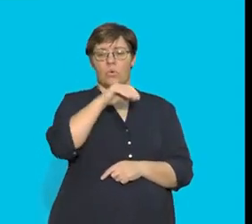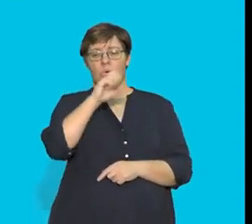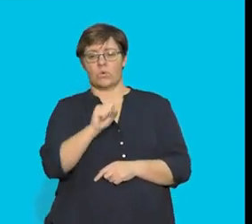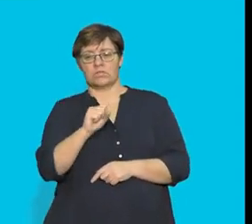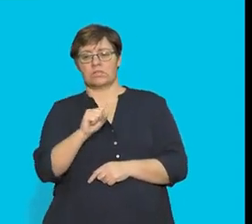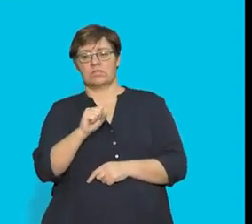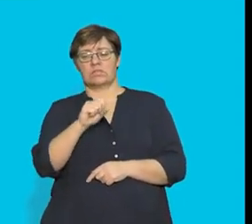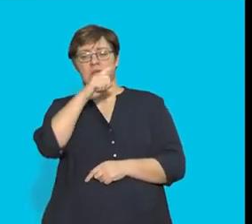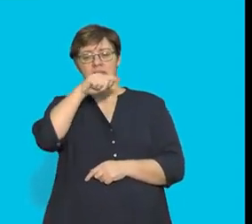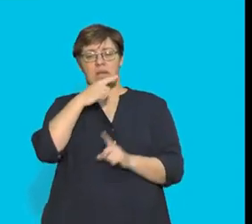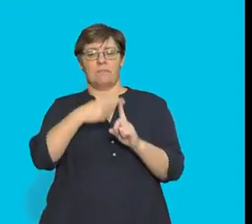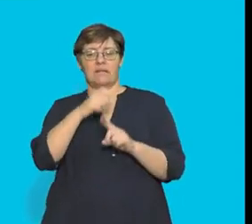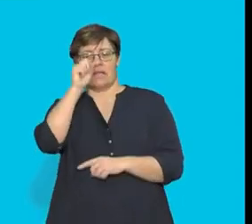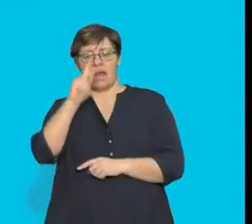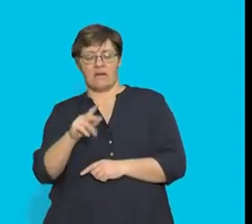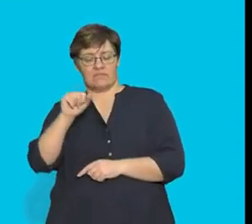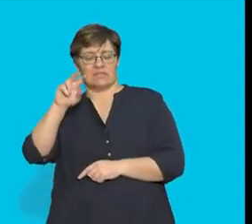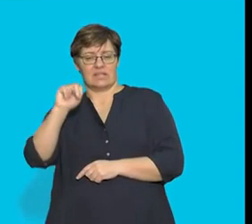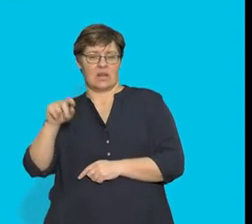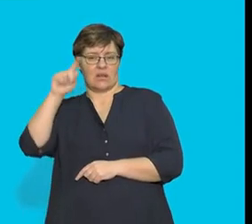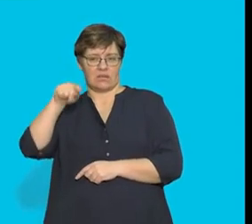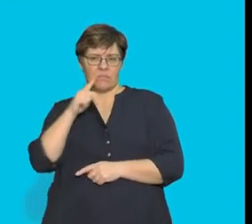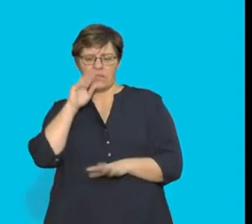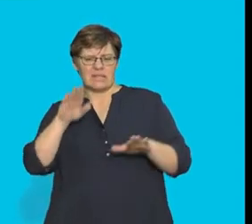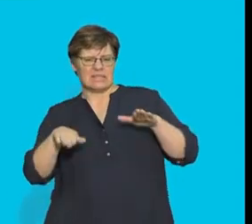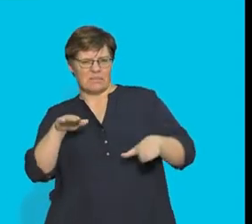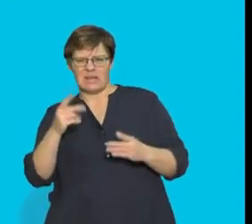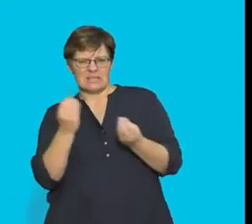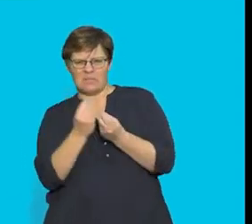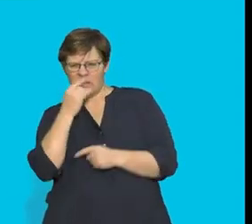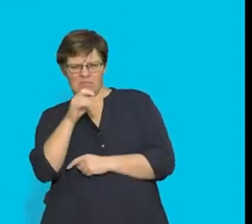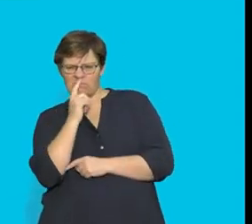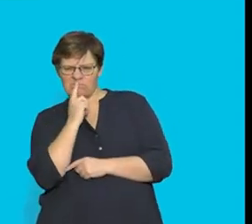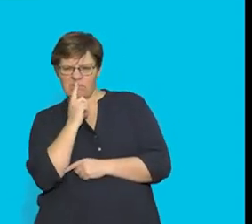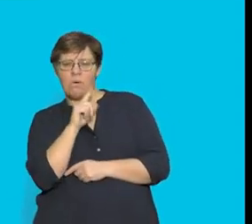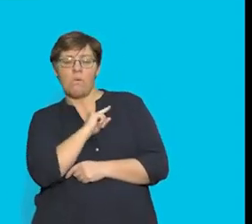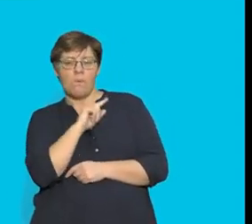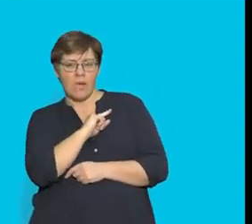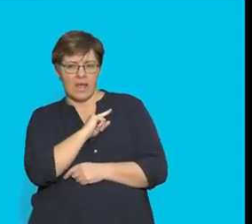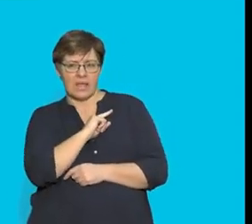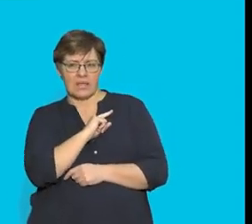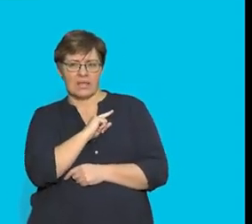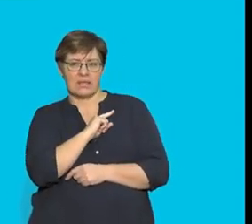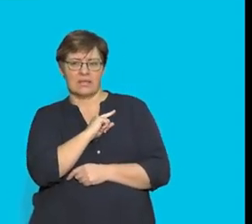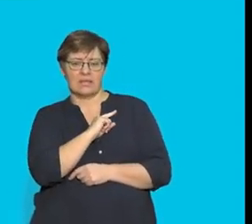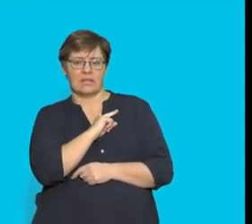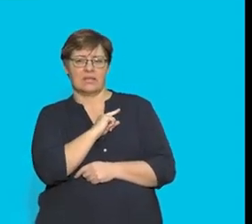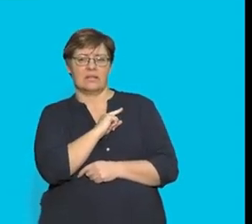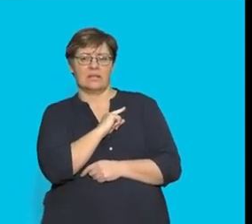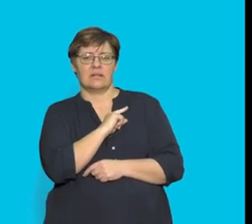of theta, sine of theta. Now this looks similar, but there's some things kind of wrong, but obviously it's because we